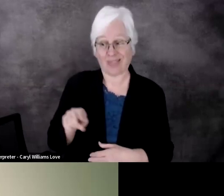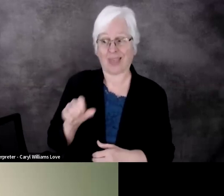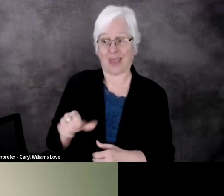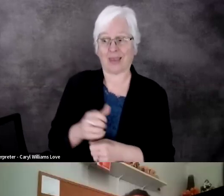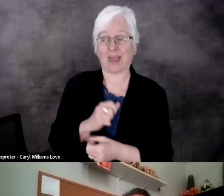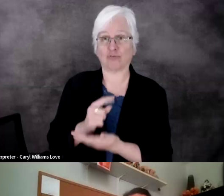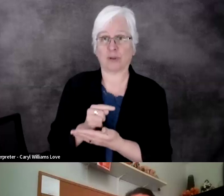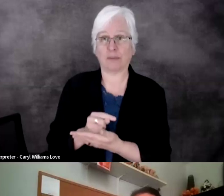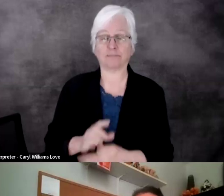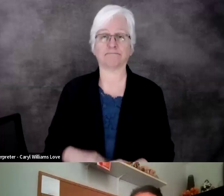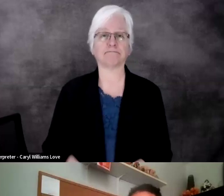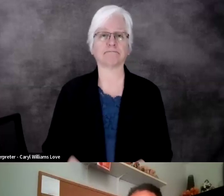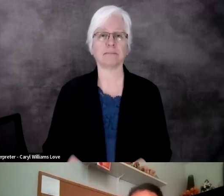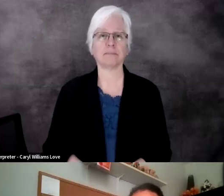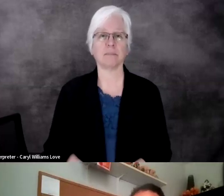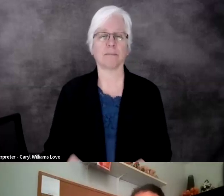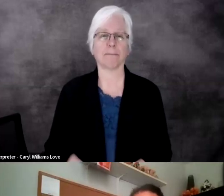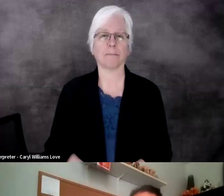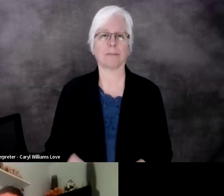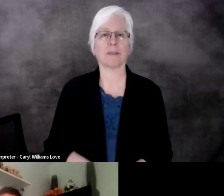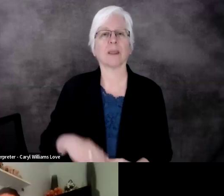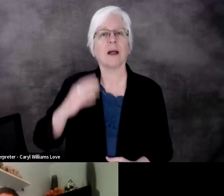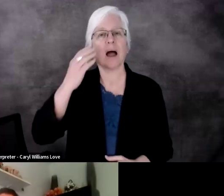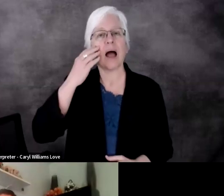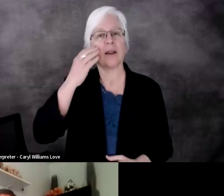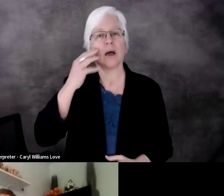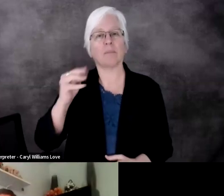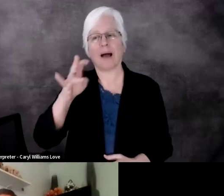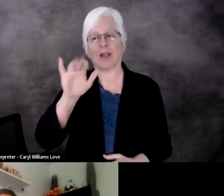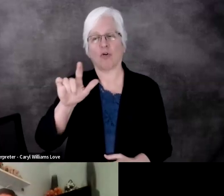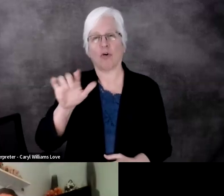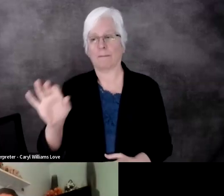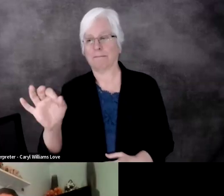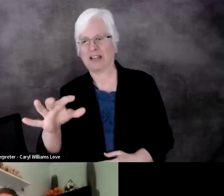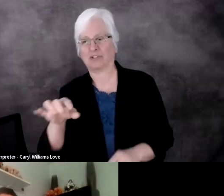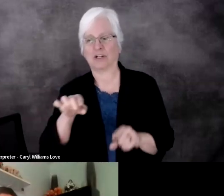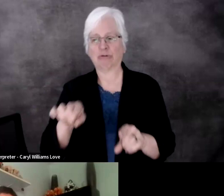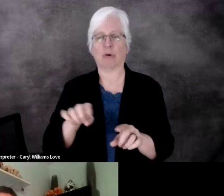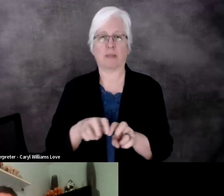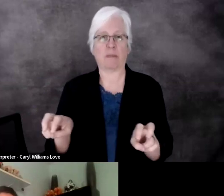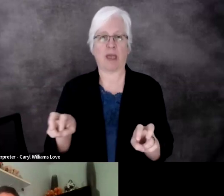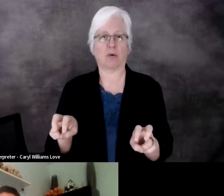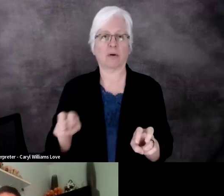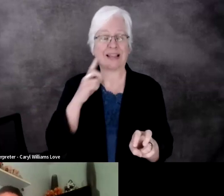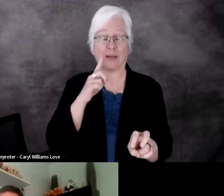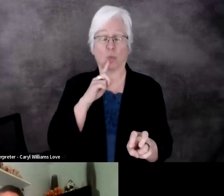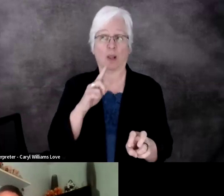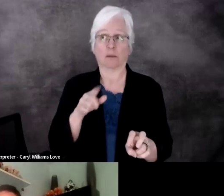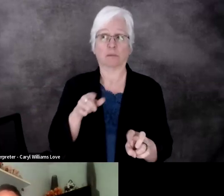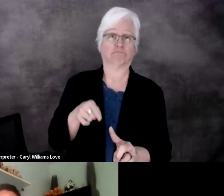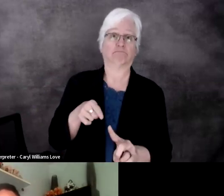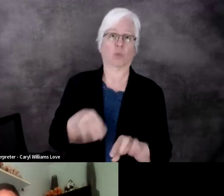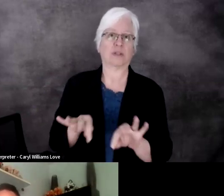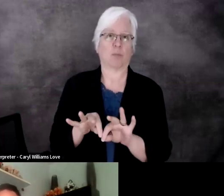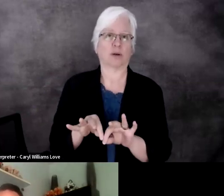I know Michael mentioned this during the panel, and so I just want to bring it up again because I think it's particularly important, and